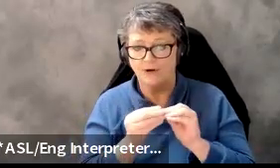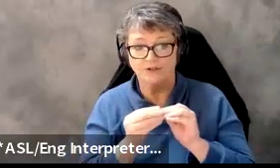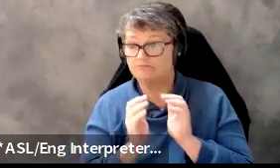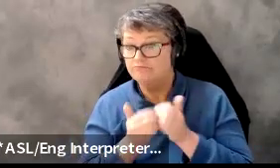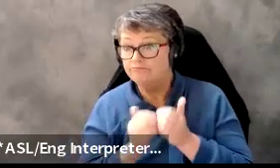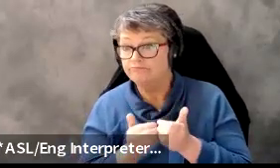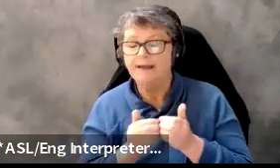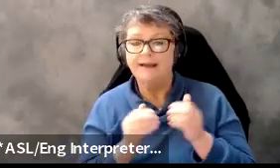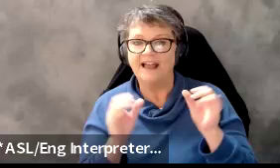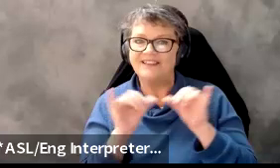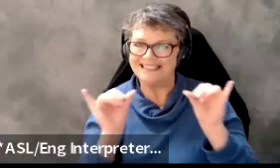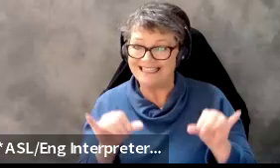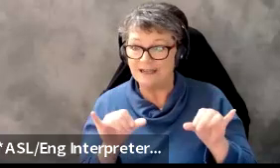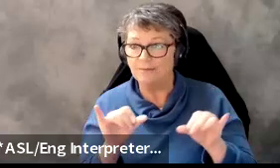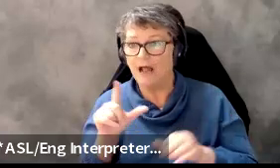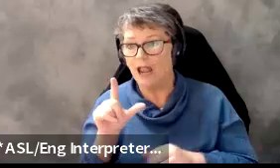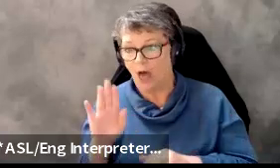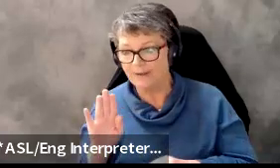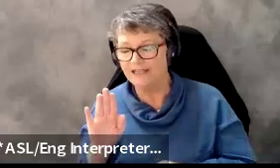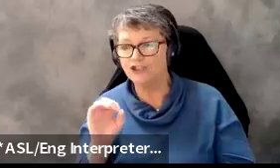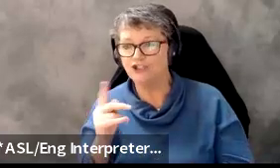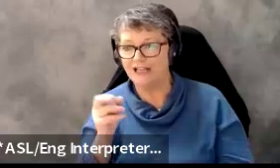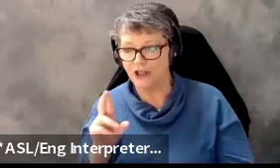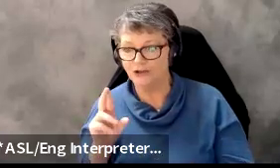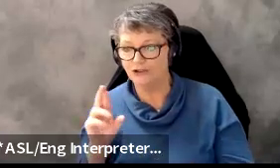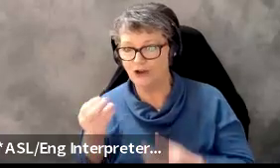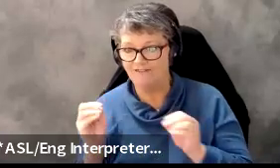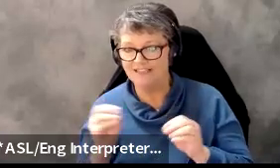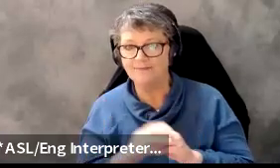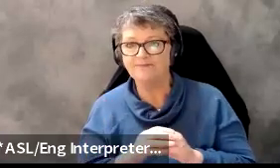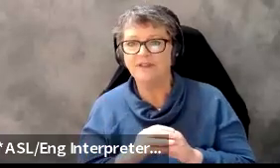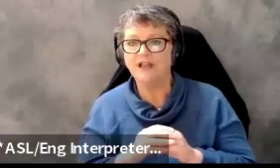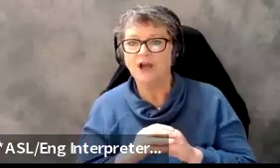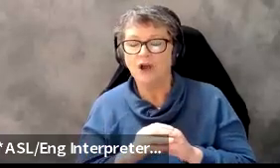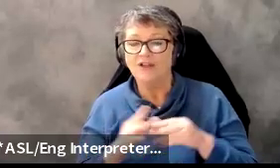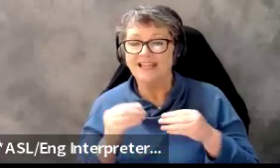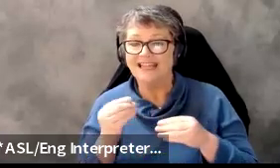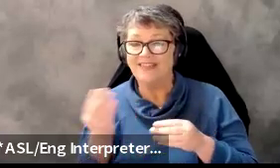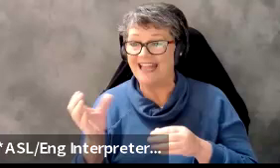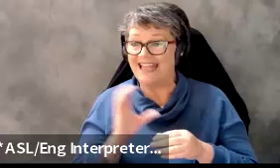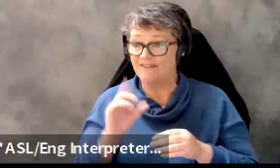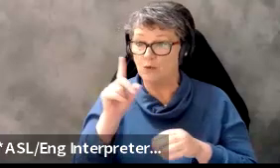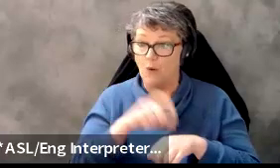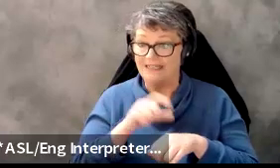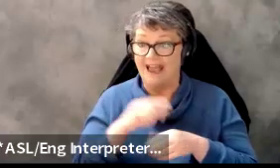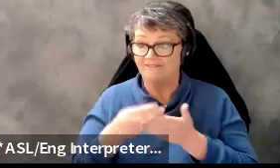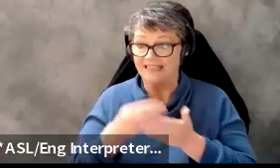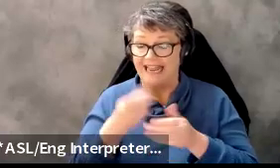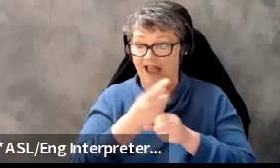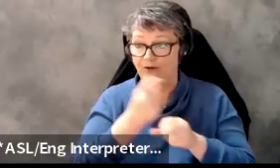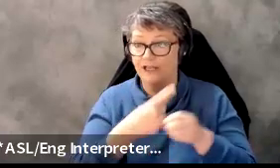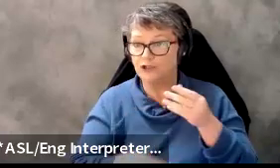the system, Long Beach, the chancellor's office, started giving us one-time funding every single year to